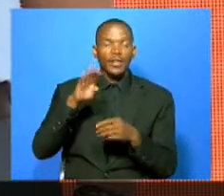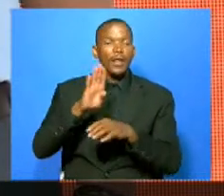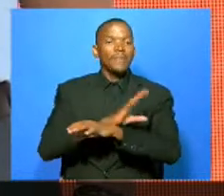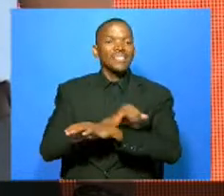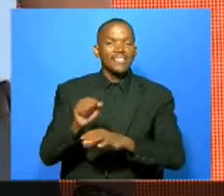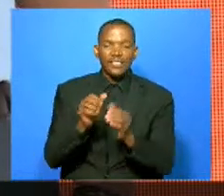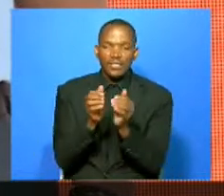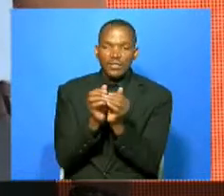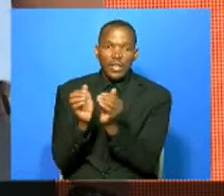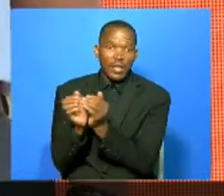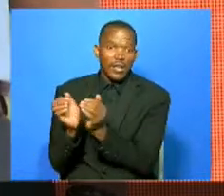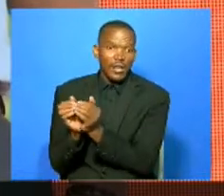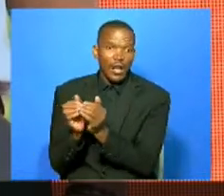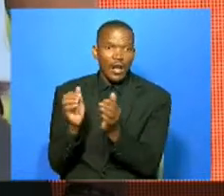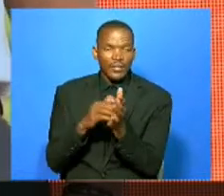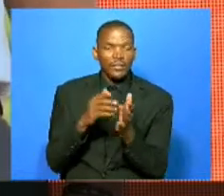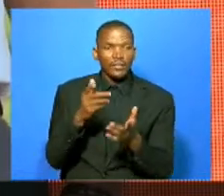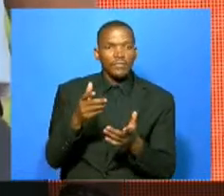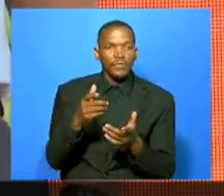tse dipotana